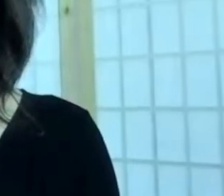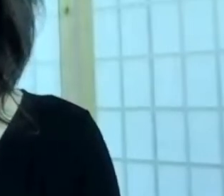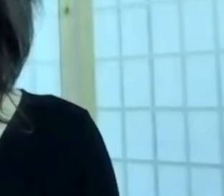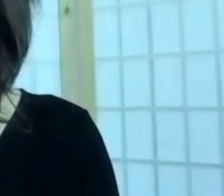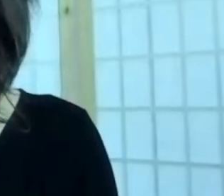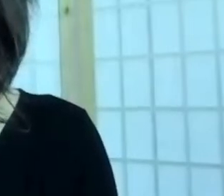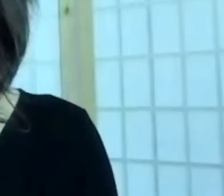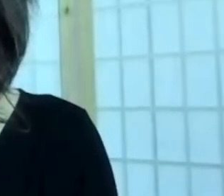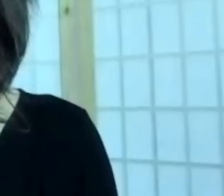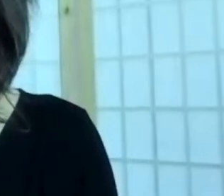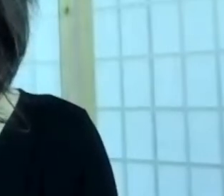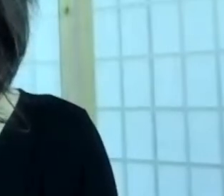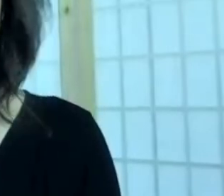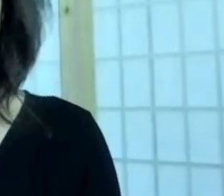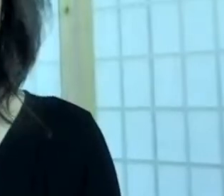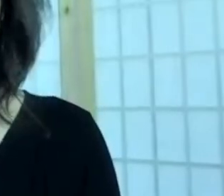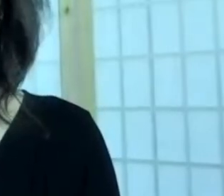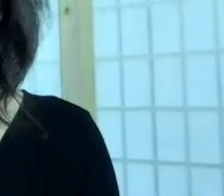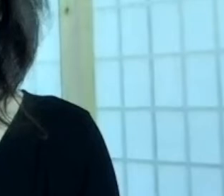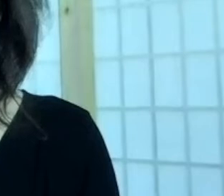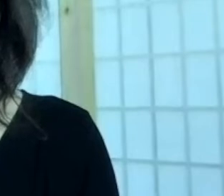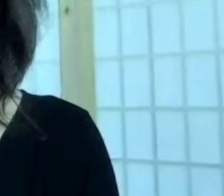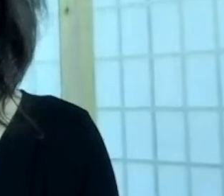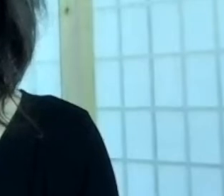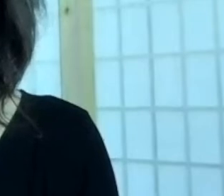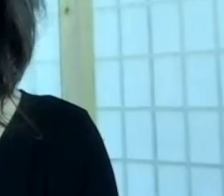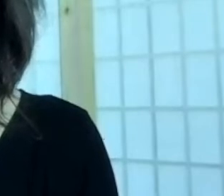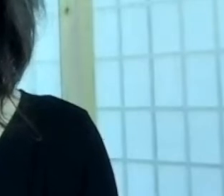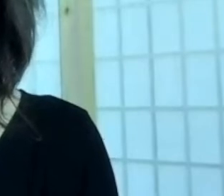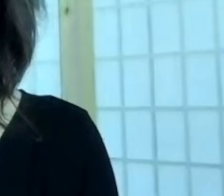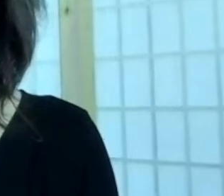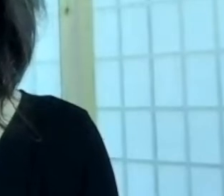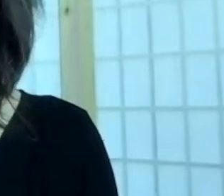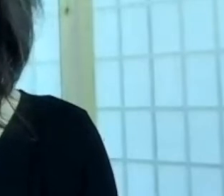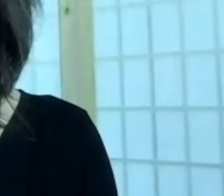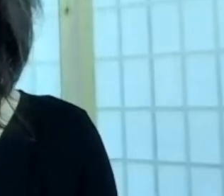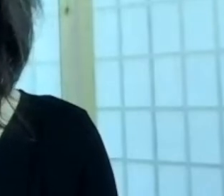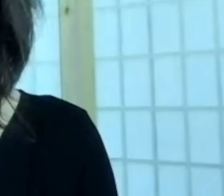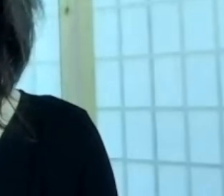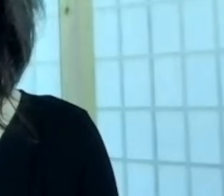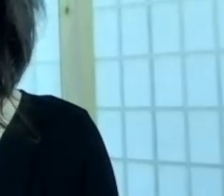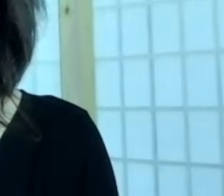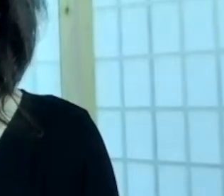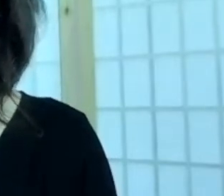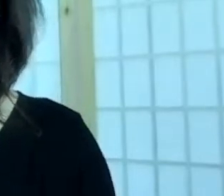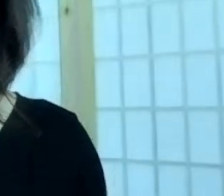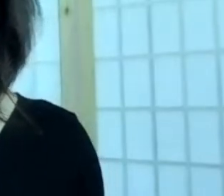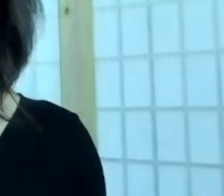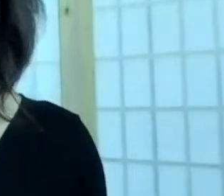Again, this is my reflection of what I'm taking away from this meeting. There was a lot of discussion on